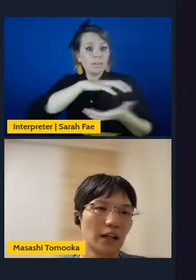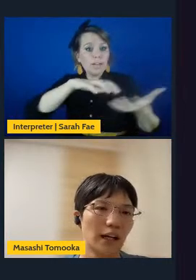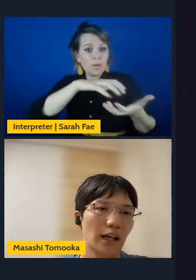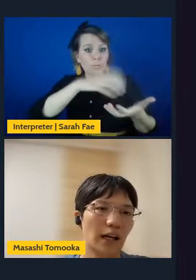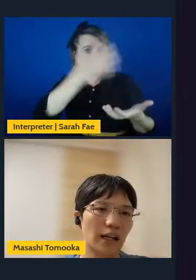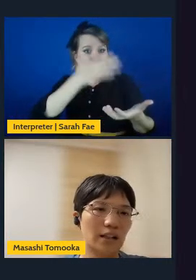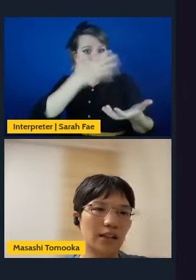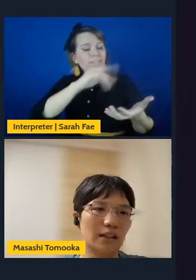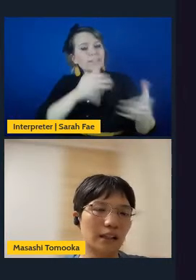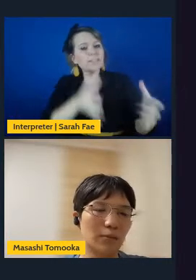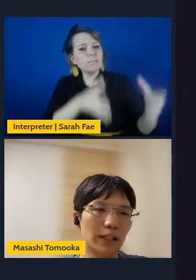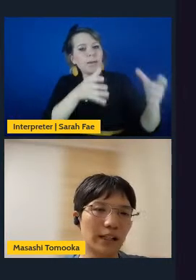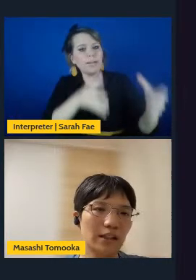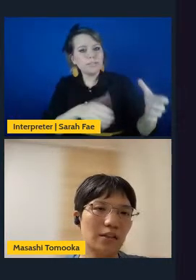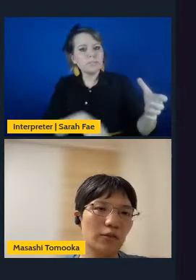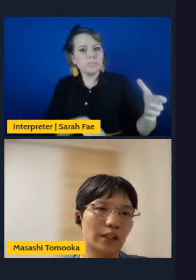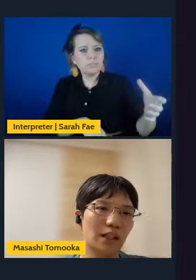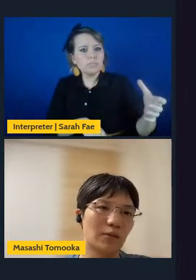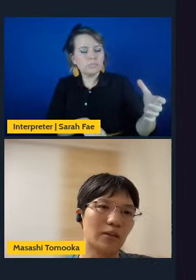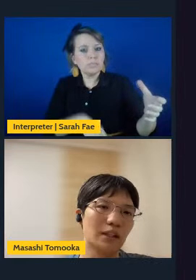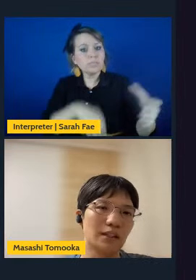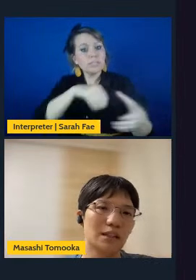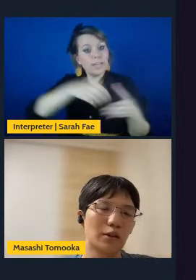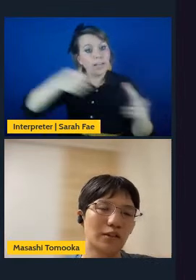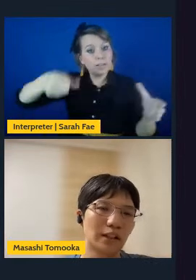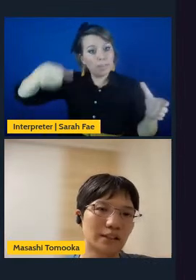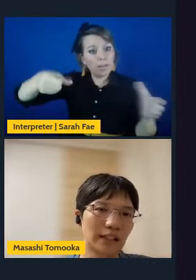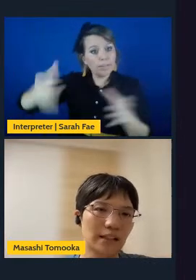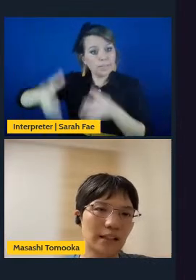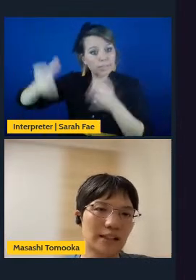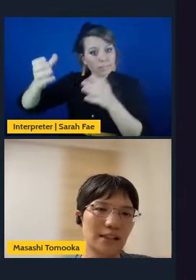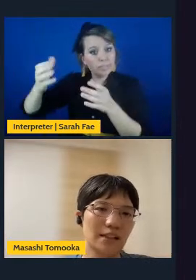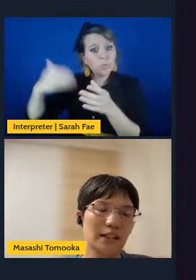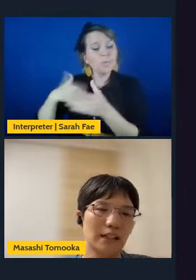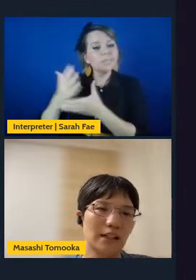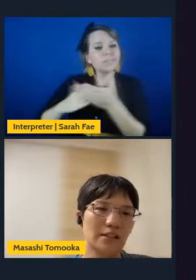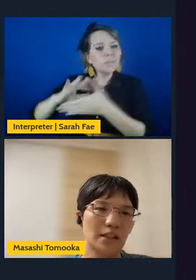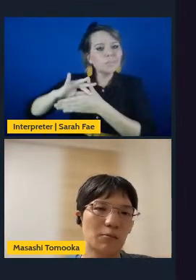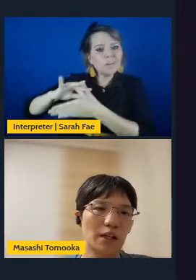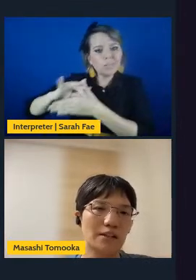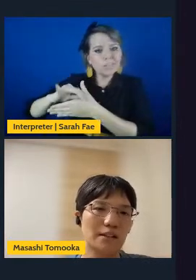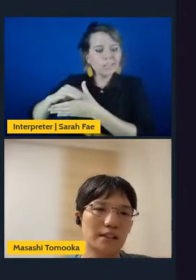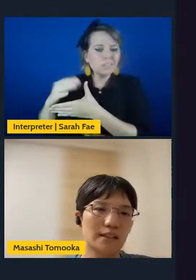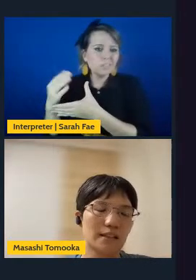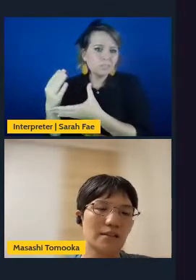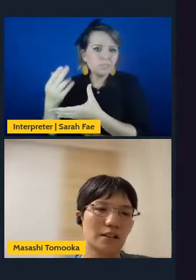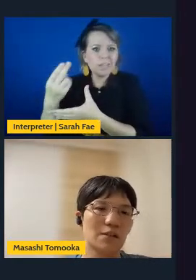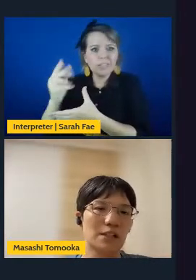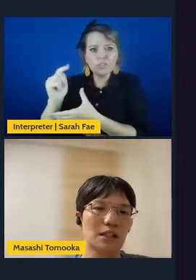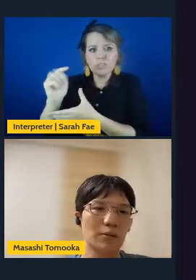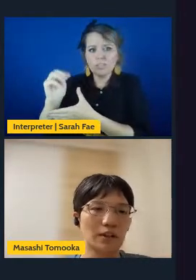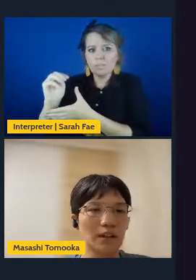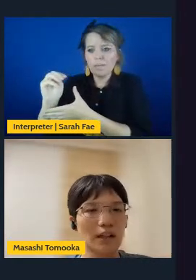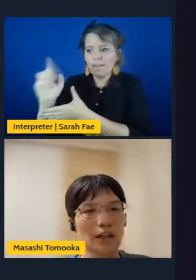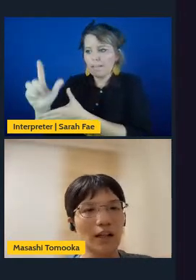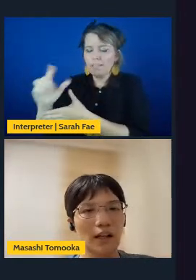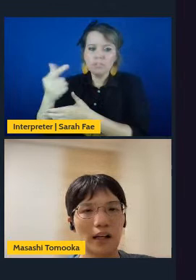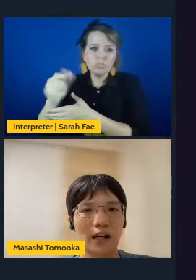bucket, and in the bucket, we have some front-end static assets like HTML, CSS, or